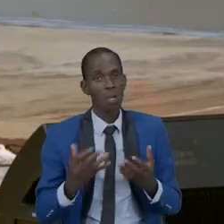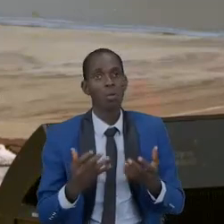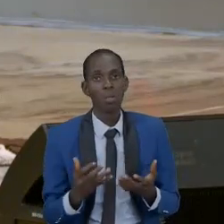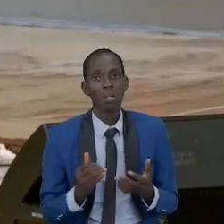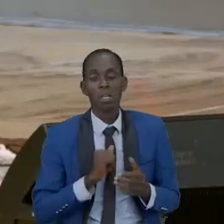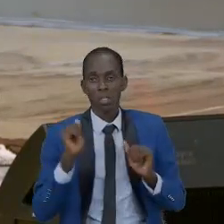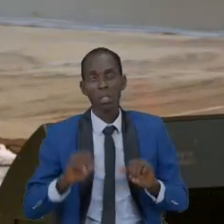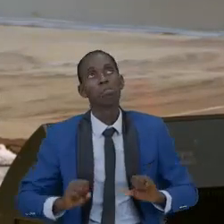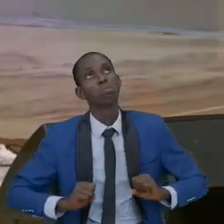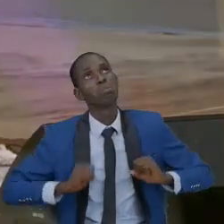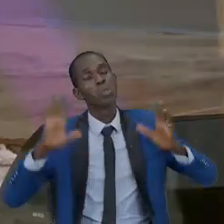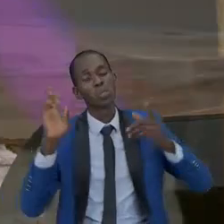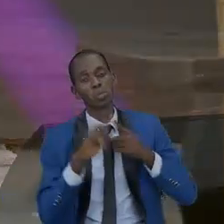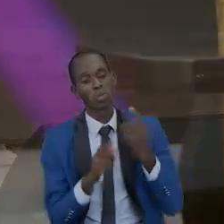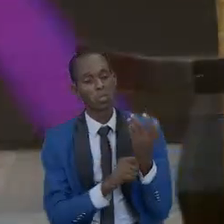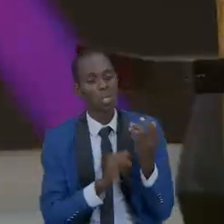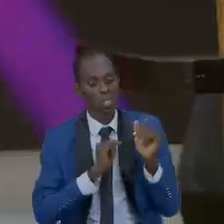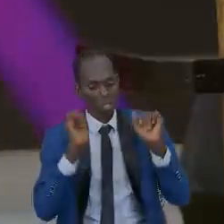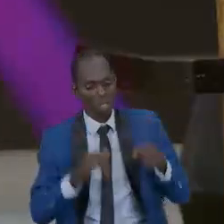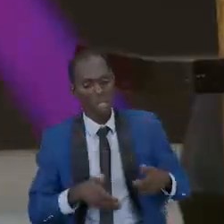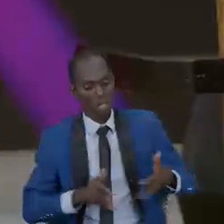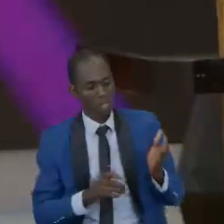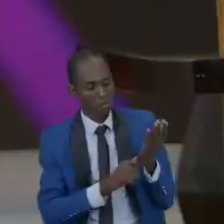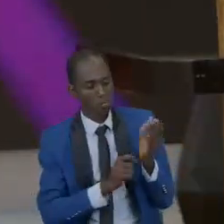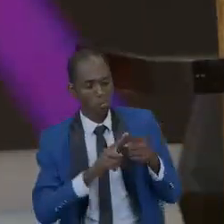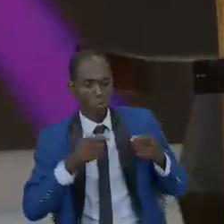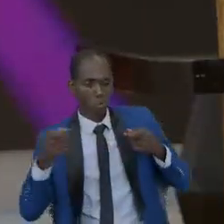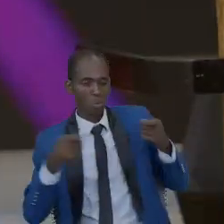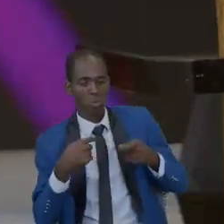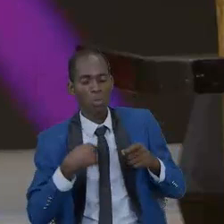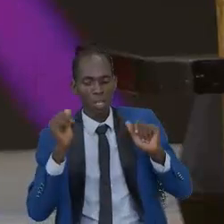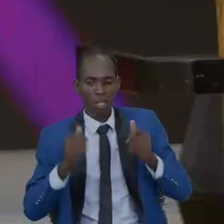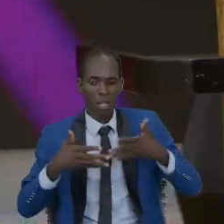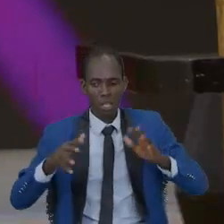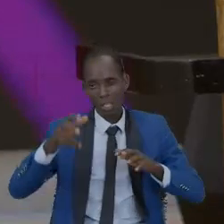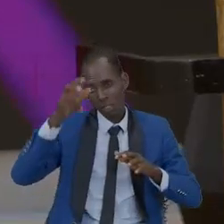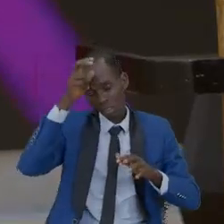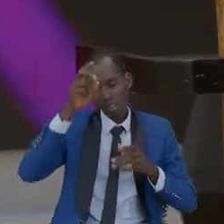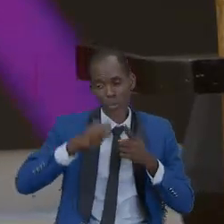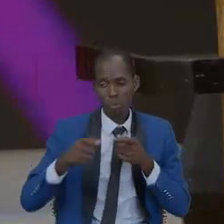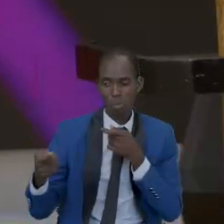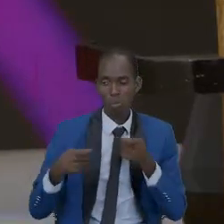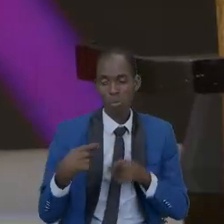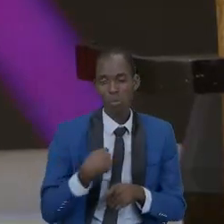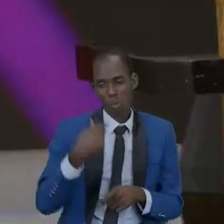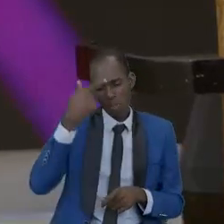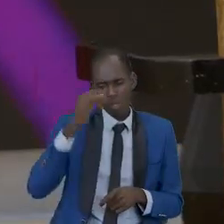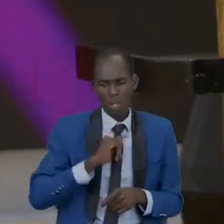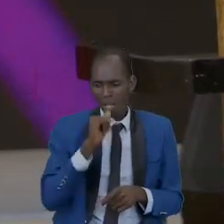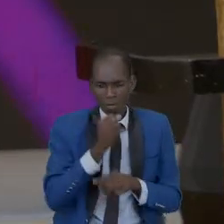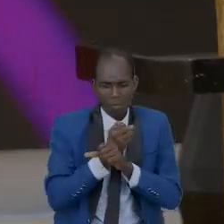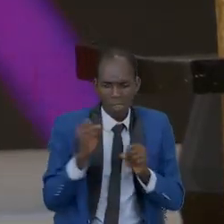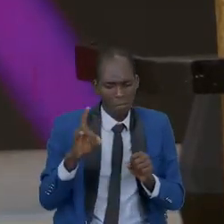the flesh. I can allow the flesh to control me. I can allow Satan to control me because I am saved. I